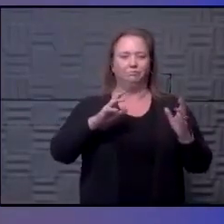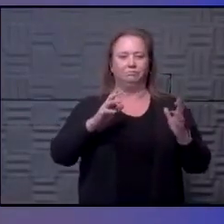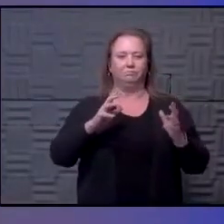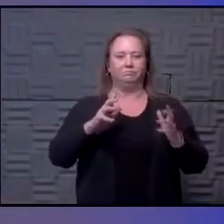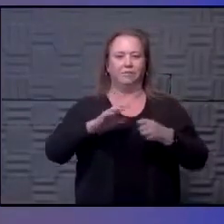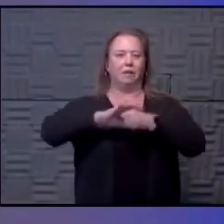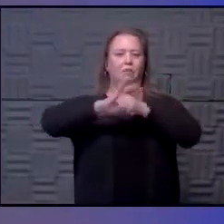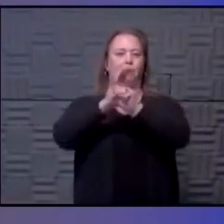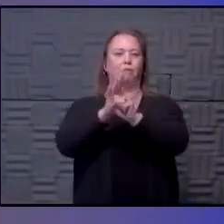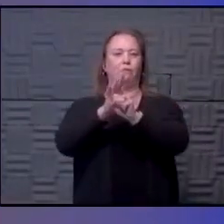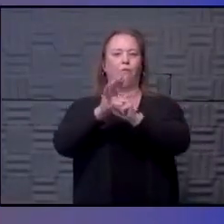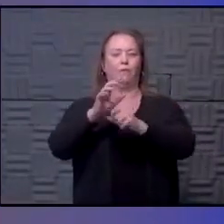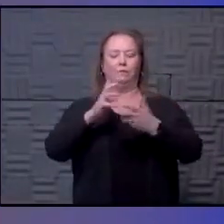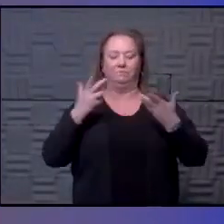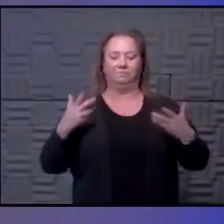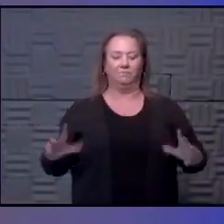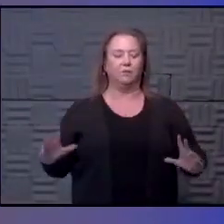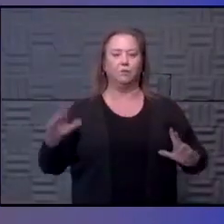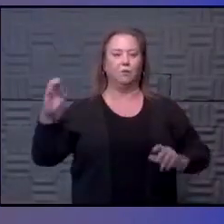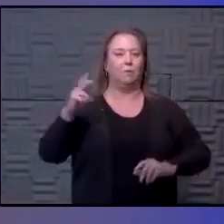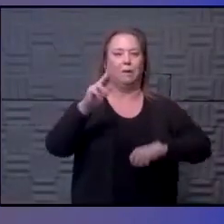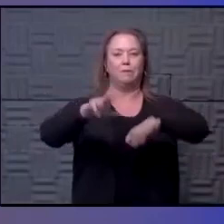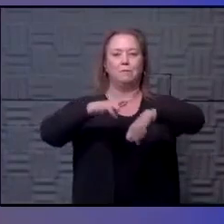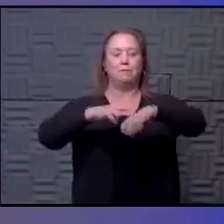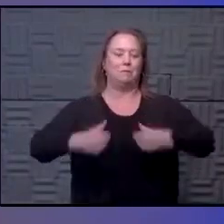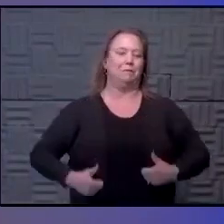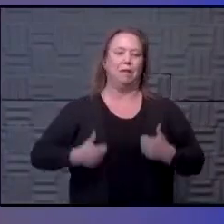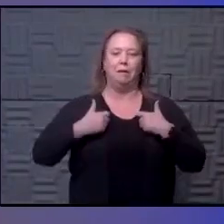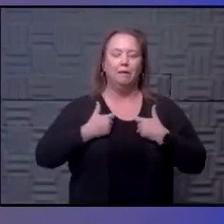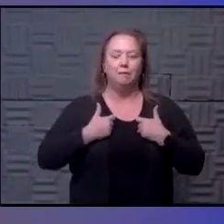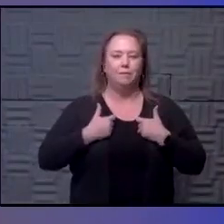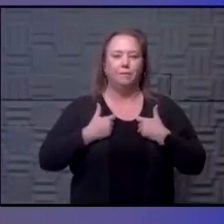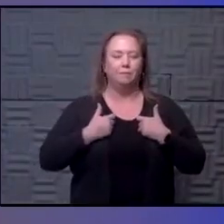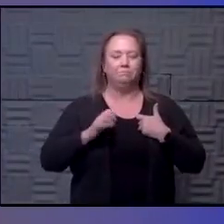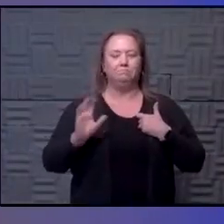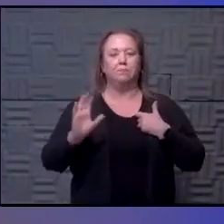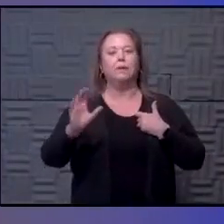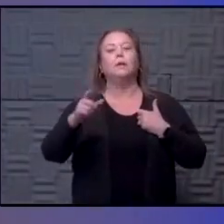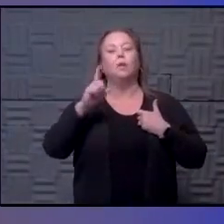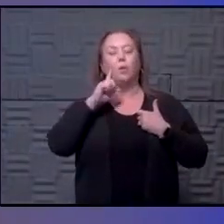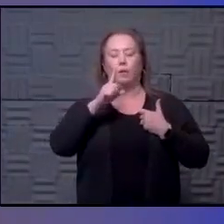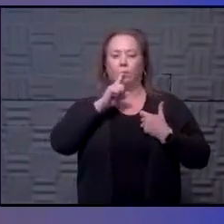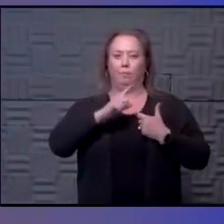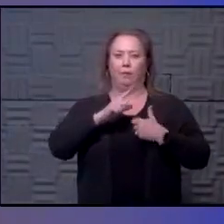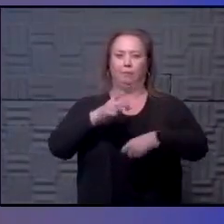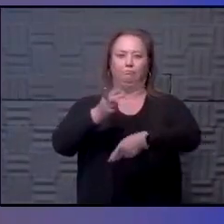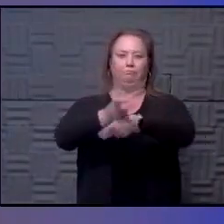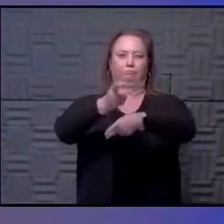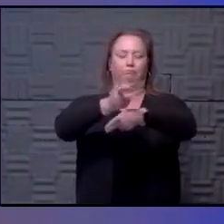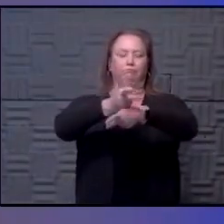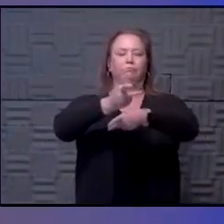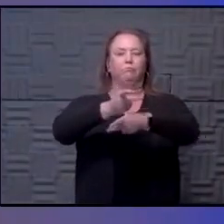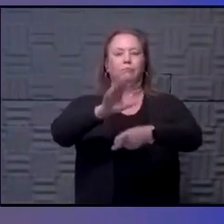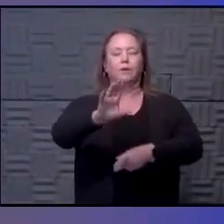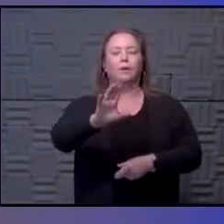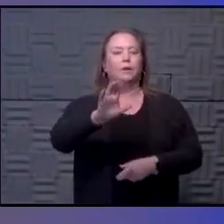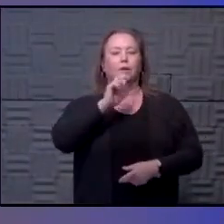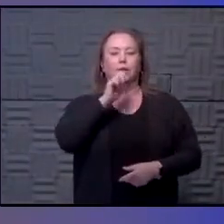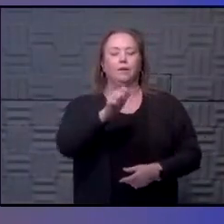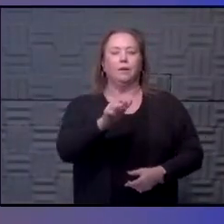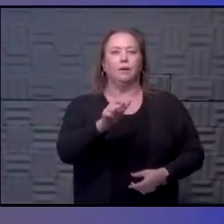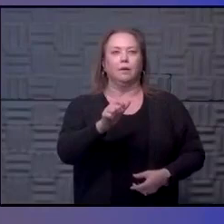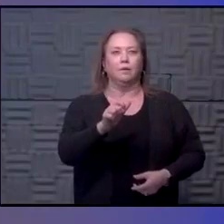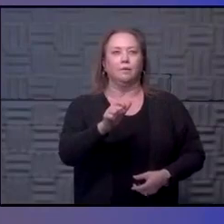to normal life. And then we don't know what's going to come of that. And so I think we just have to be extremely cautious and